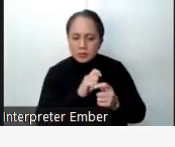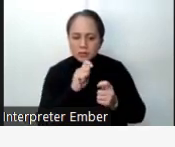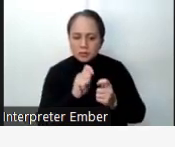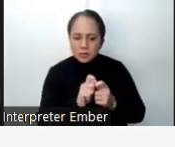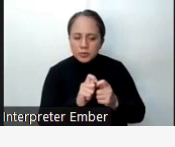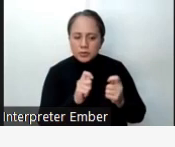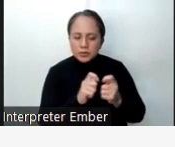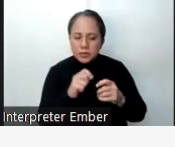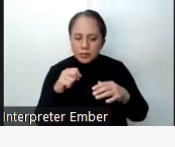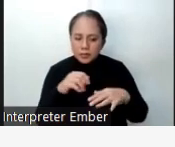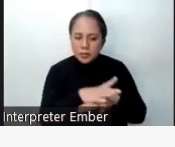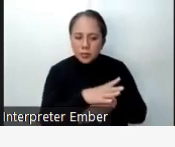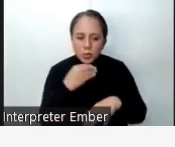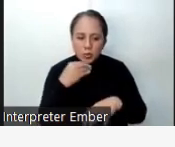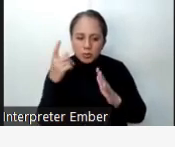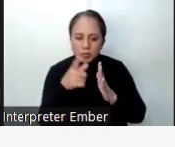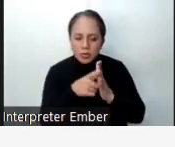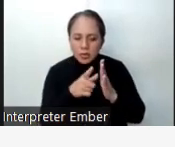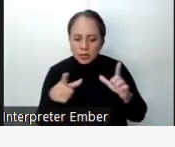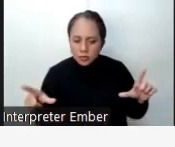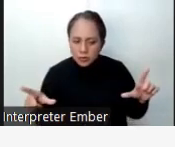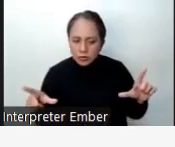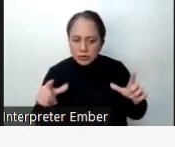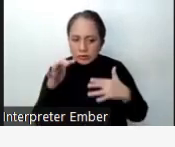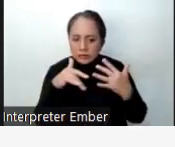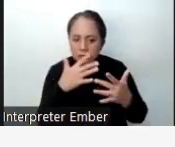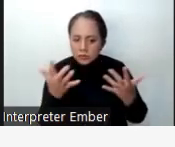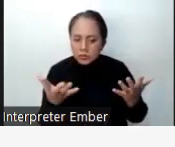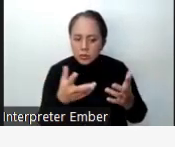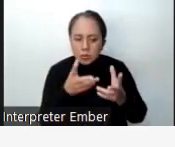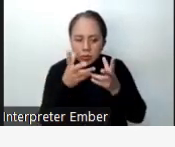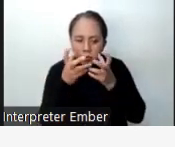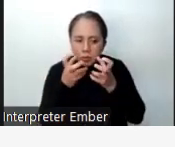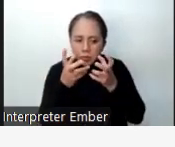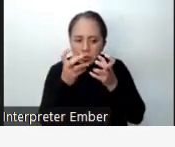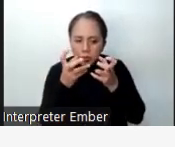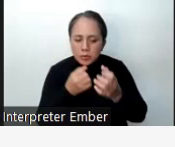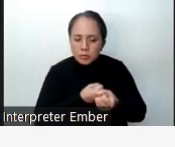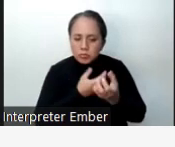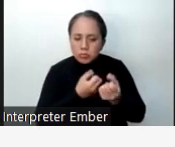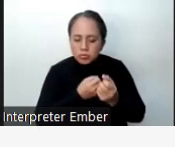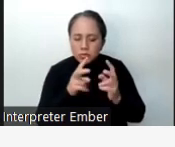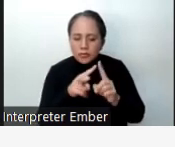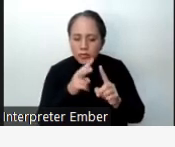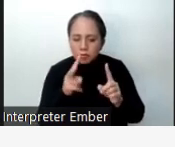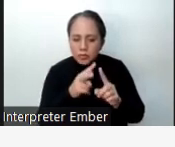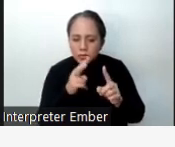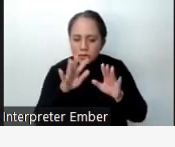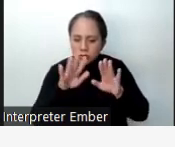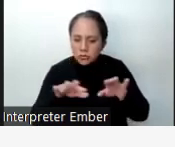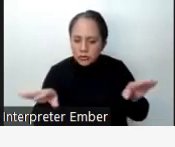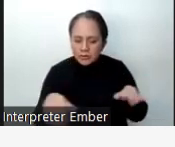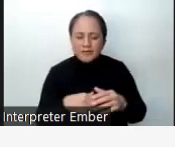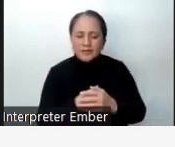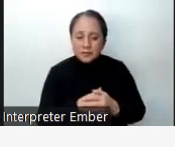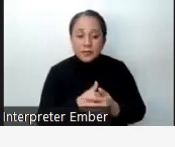the influence of the home language interactions on the receptive and expressive vocabulary of the